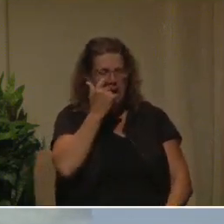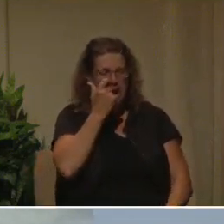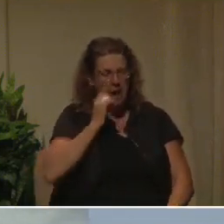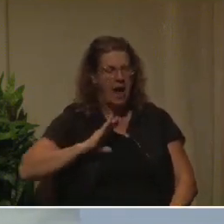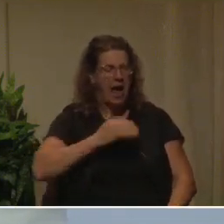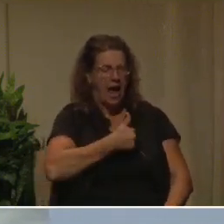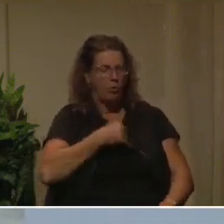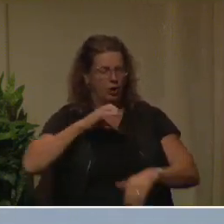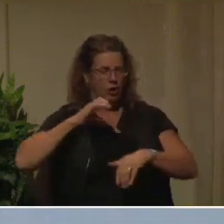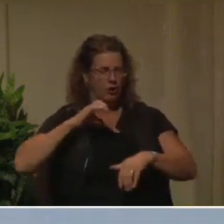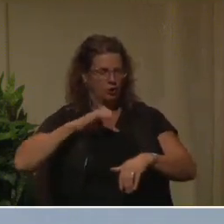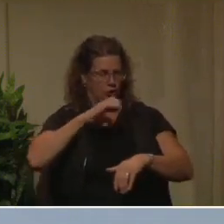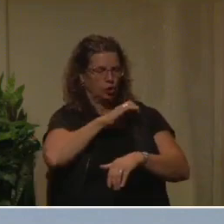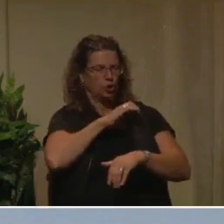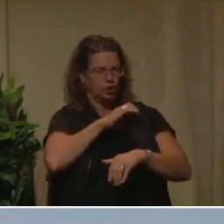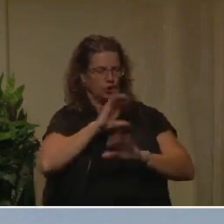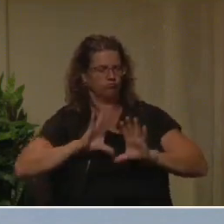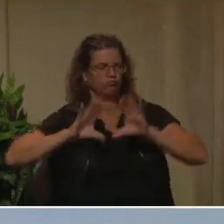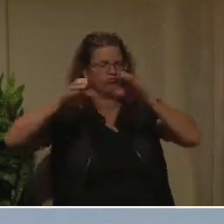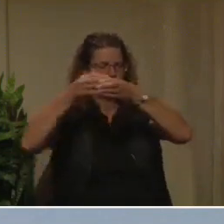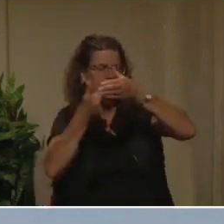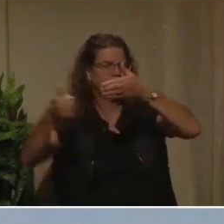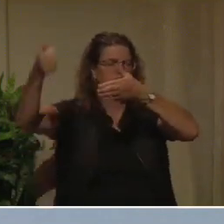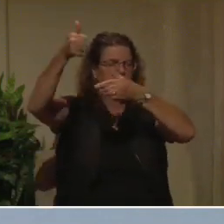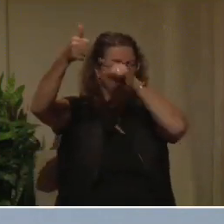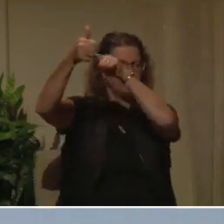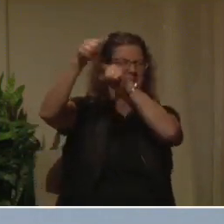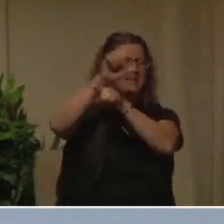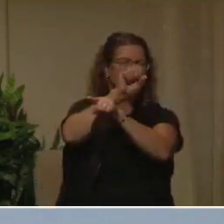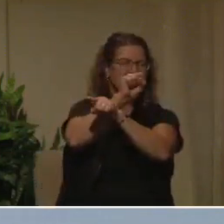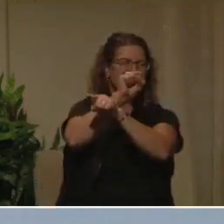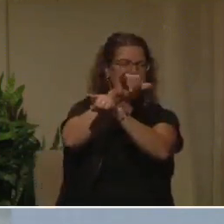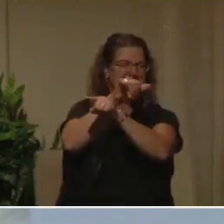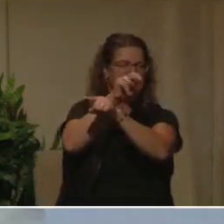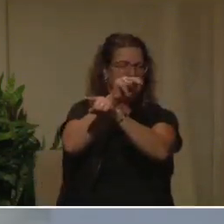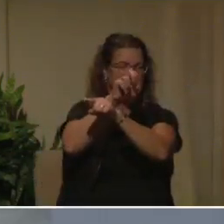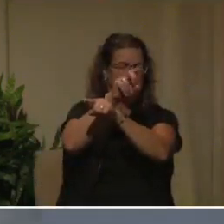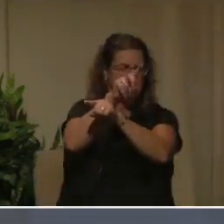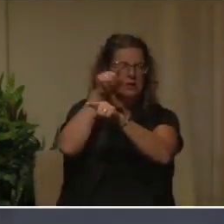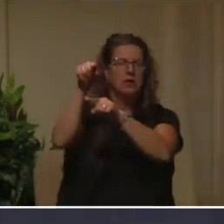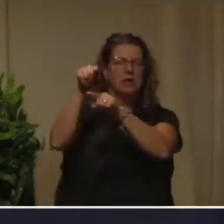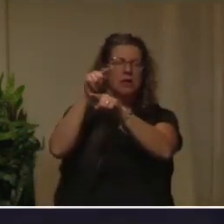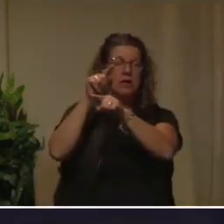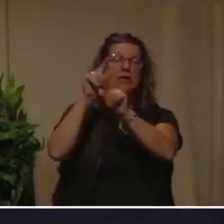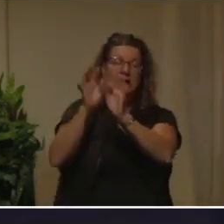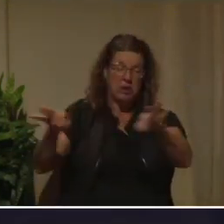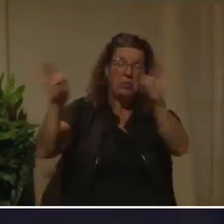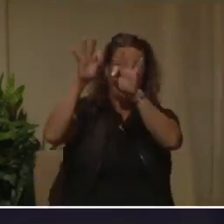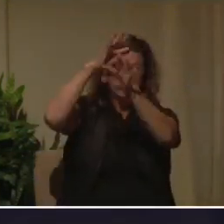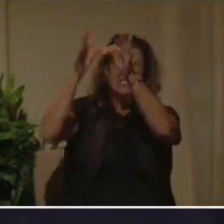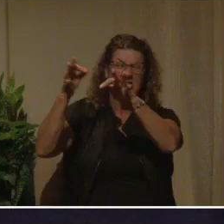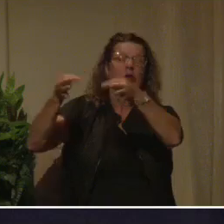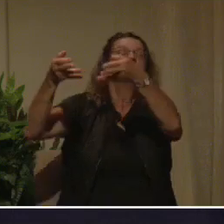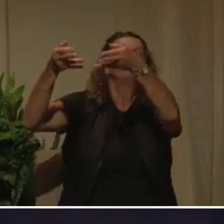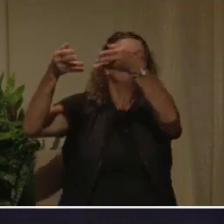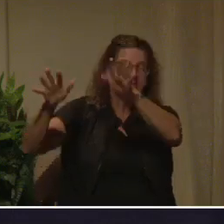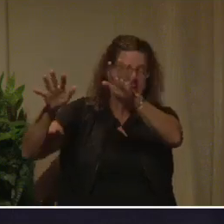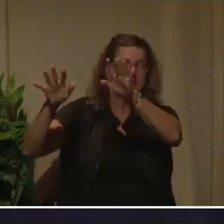annual meeting called Synod, and some pretty important decisions were made. And now